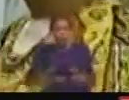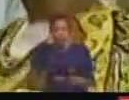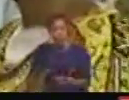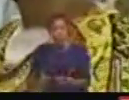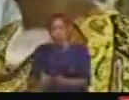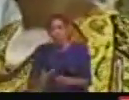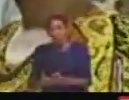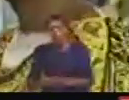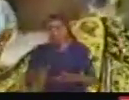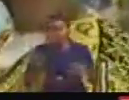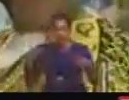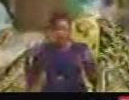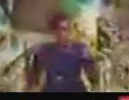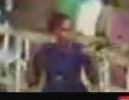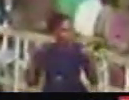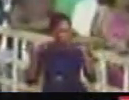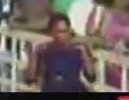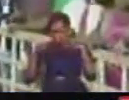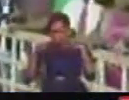Break every